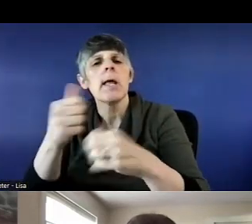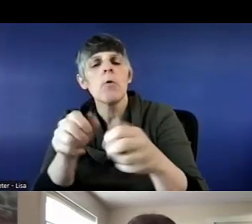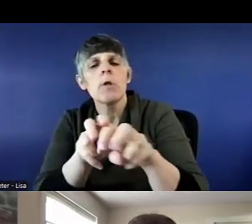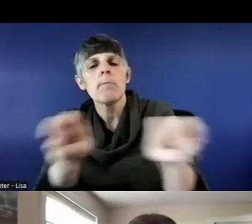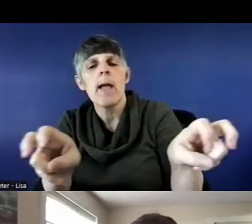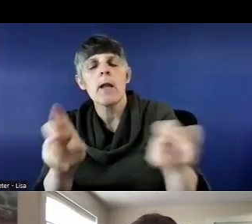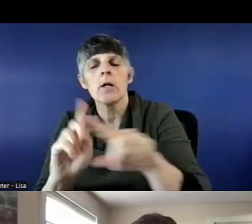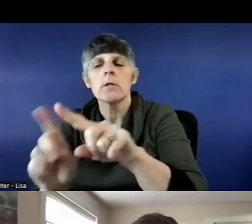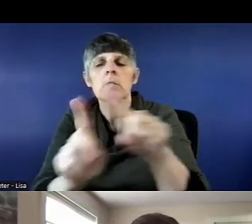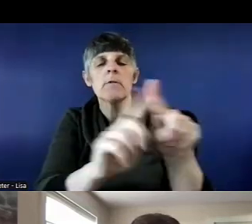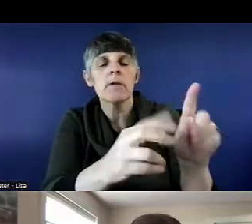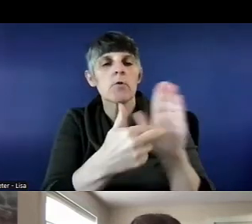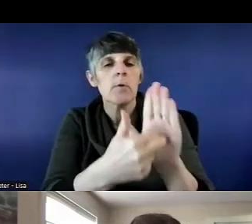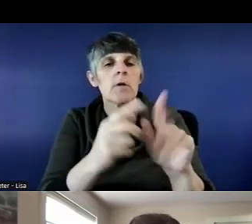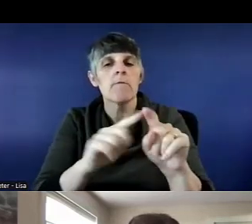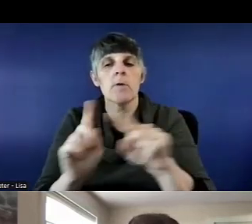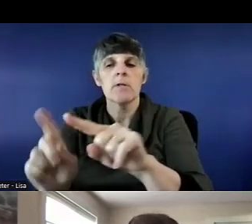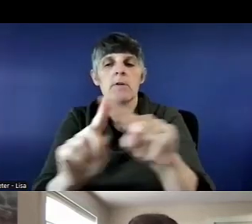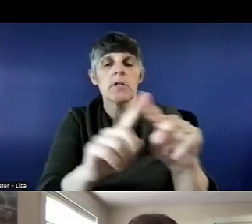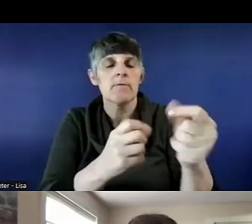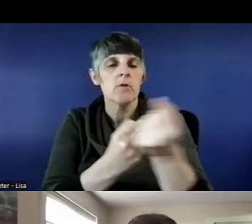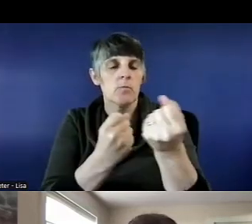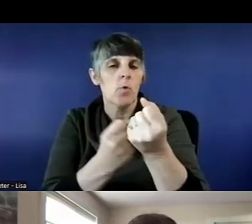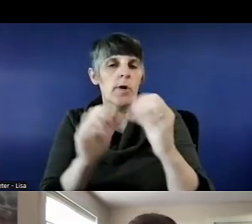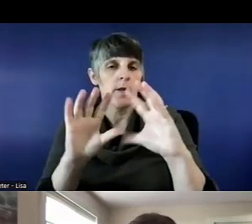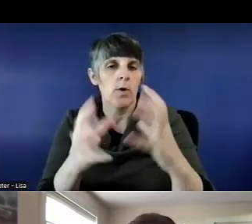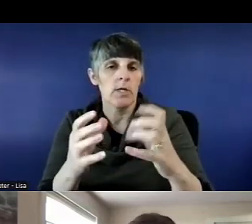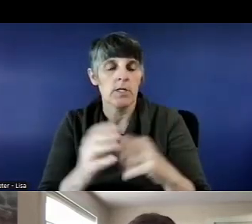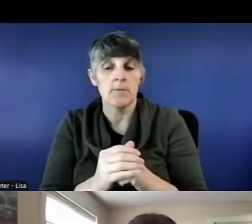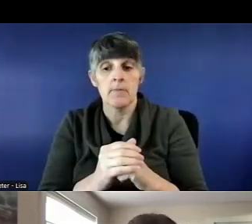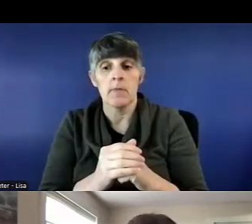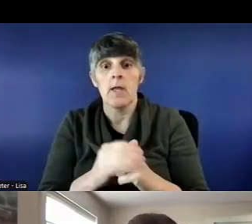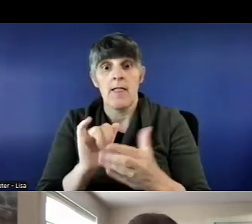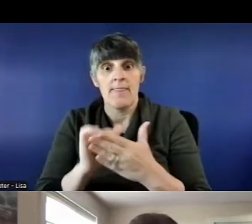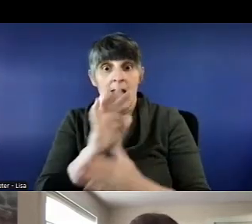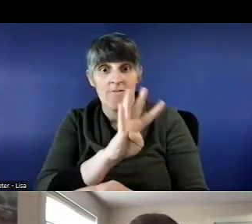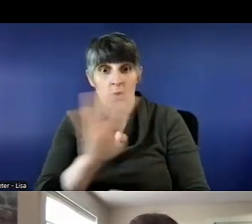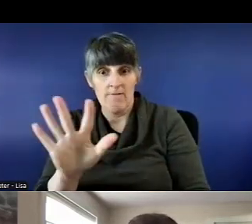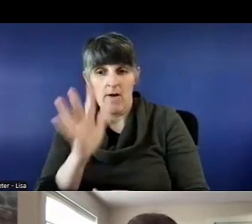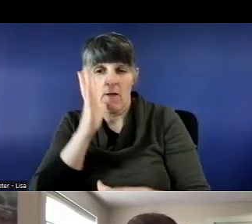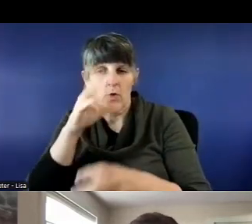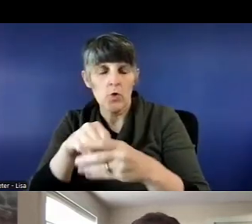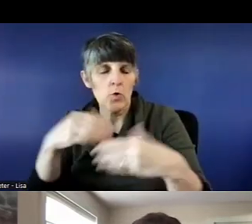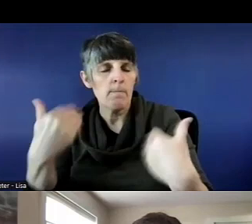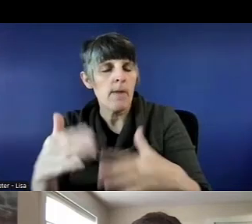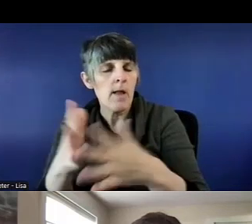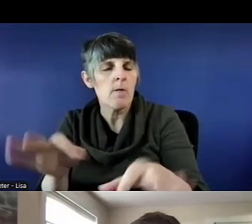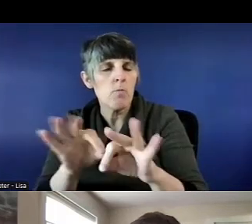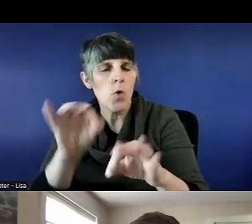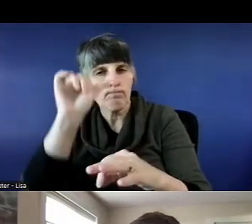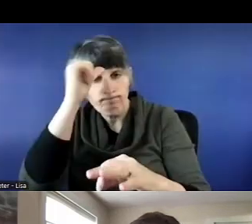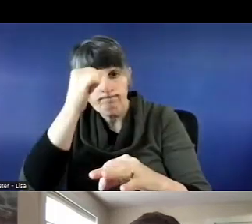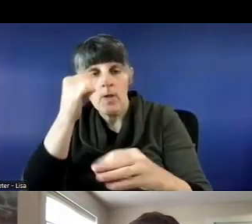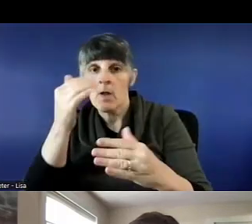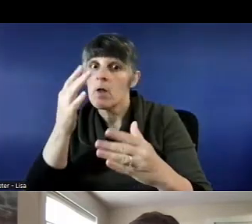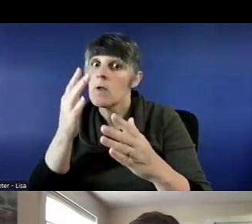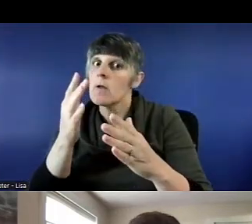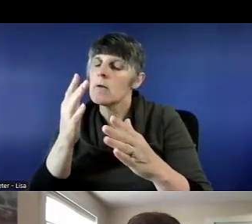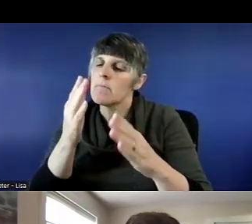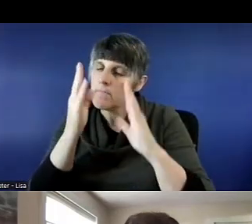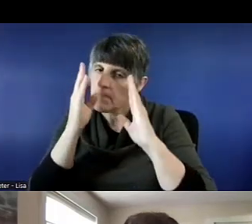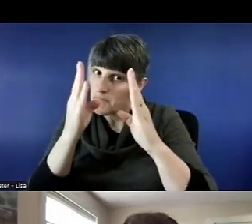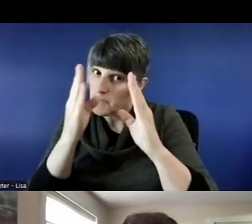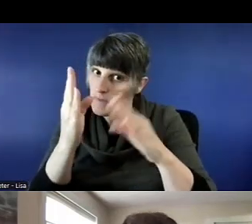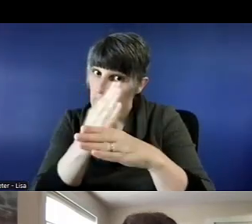representatives from all of the sponsoring organizations. This hour will include many important takeaways, so I would encourage you to tune in to the